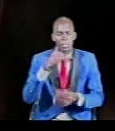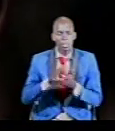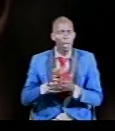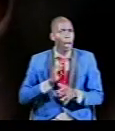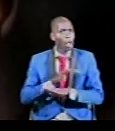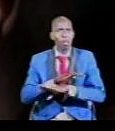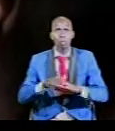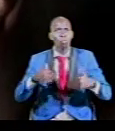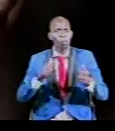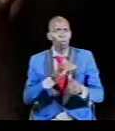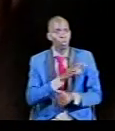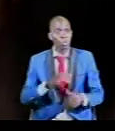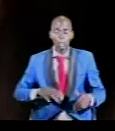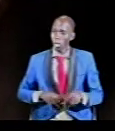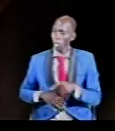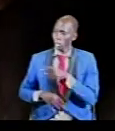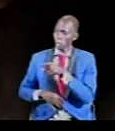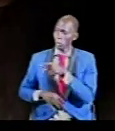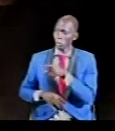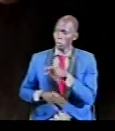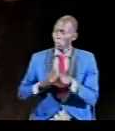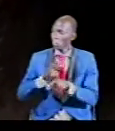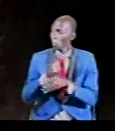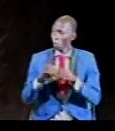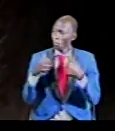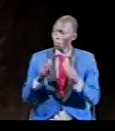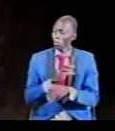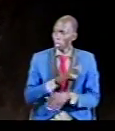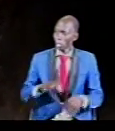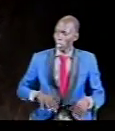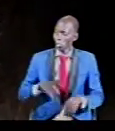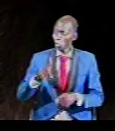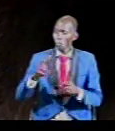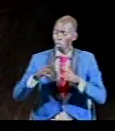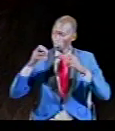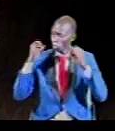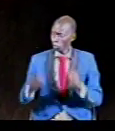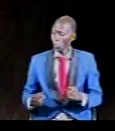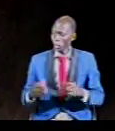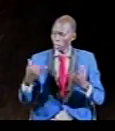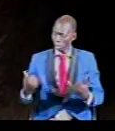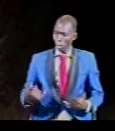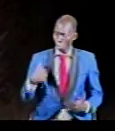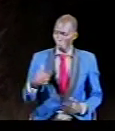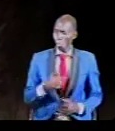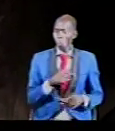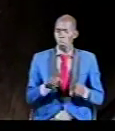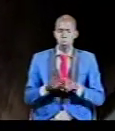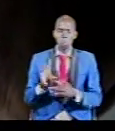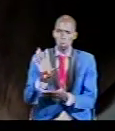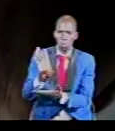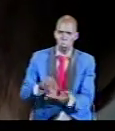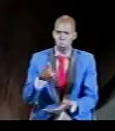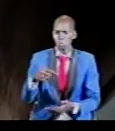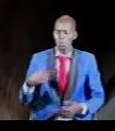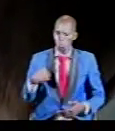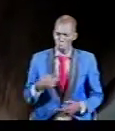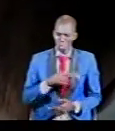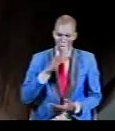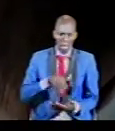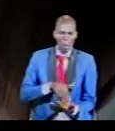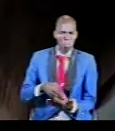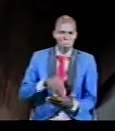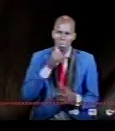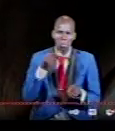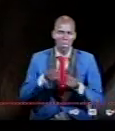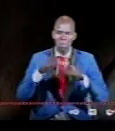say, you strong fellow, if you are strong as this and you say you are not following, who am I? I am weak. I'm not as strong as you. If you are